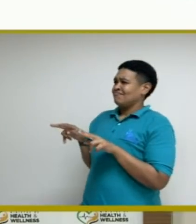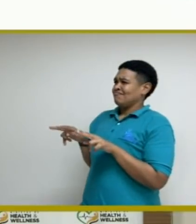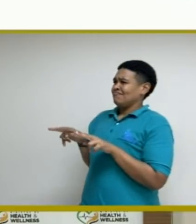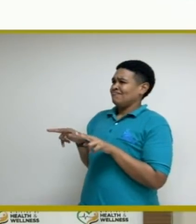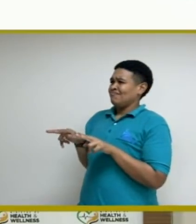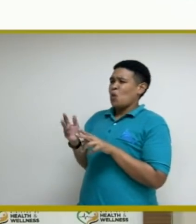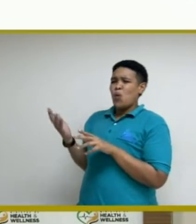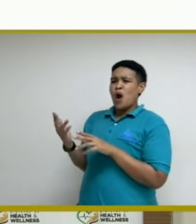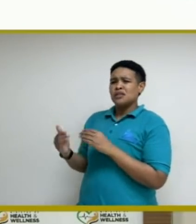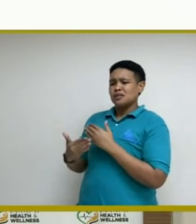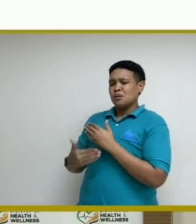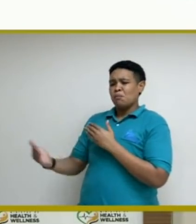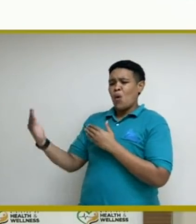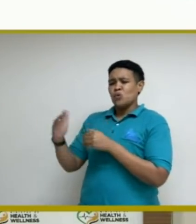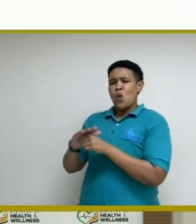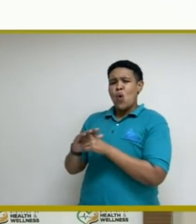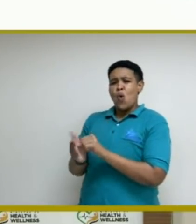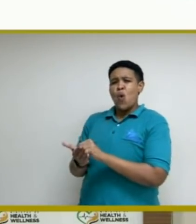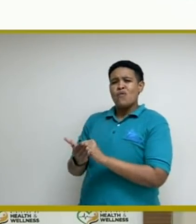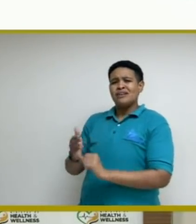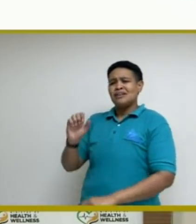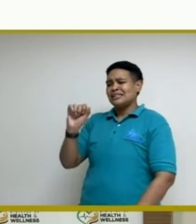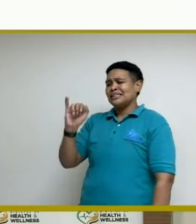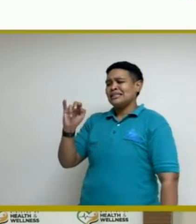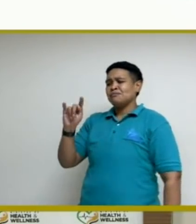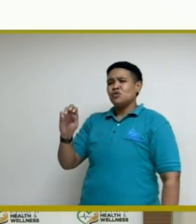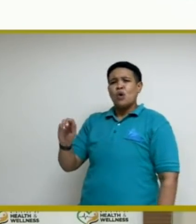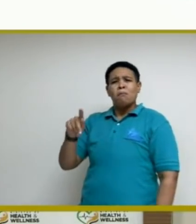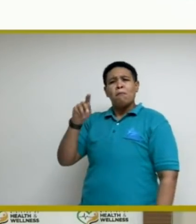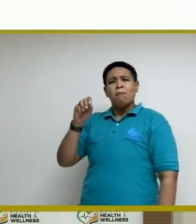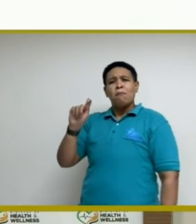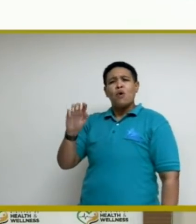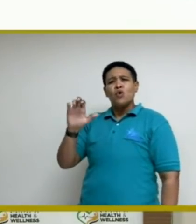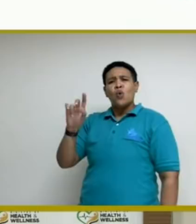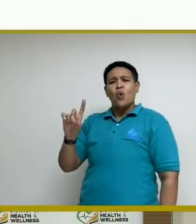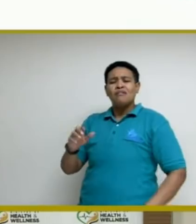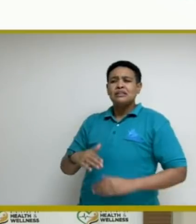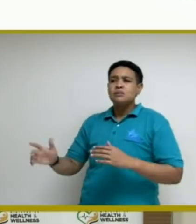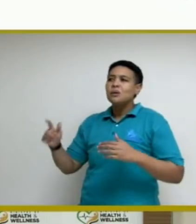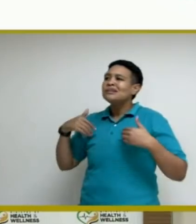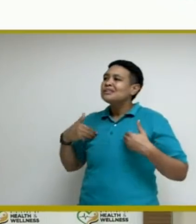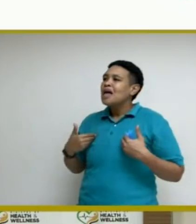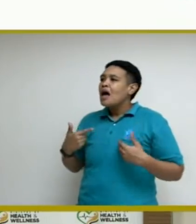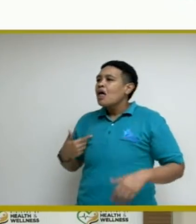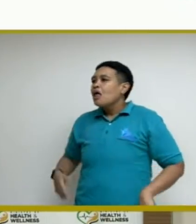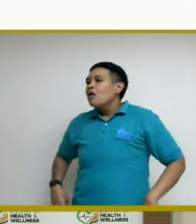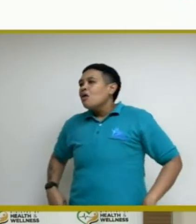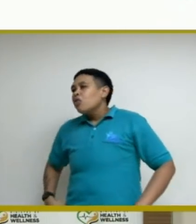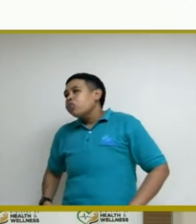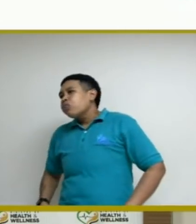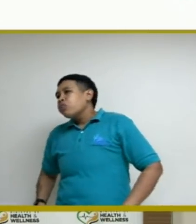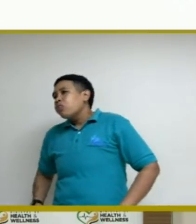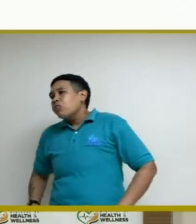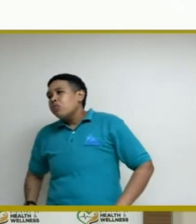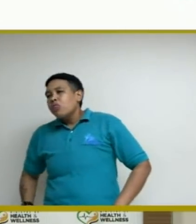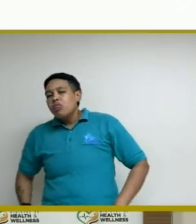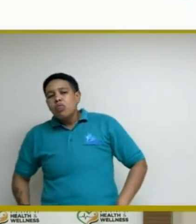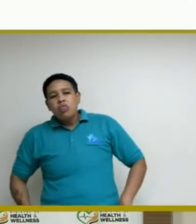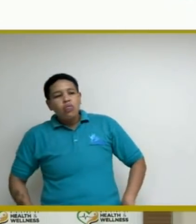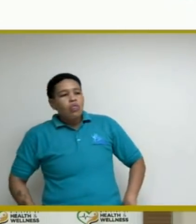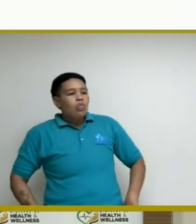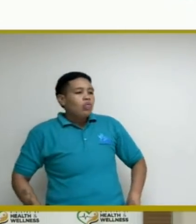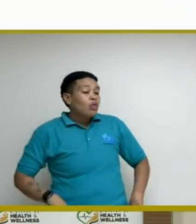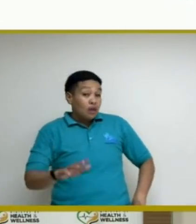will see: difficulty breathing or shortness of breath, tiredness or fatigue, symptoms that get worse